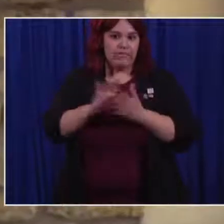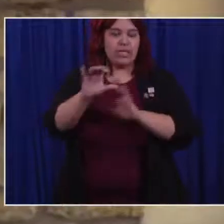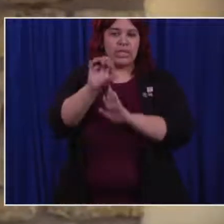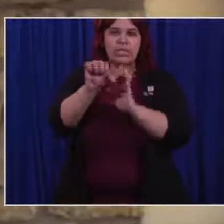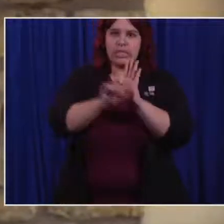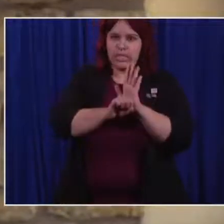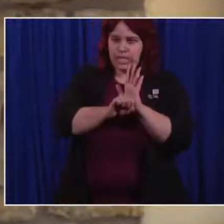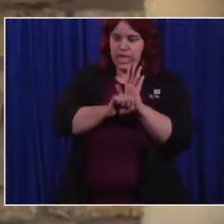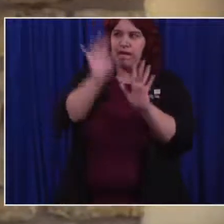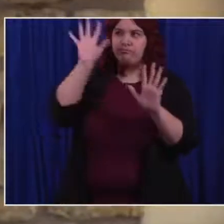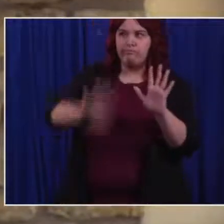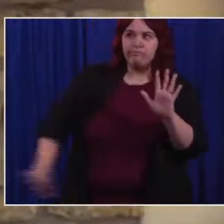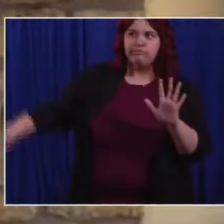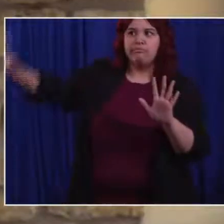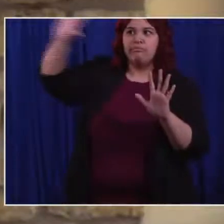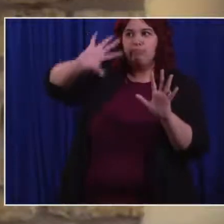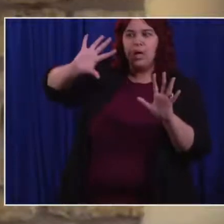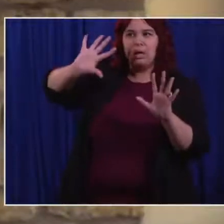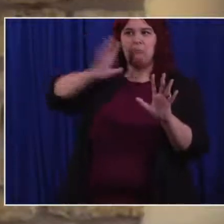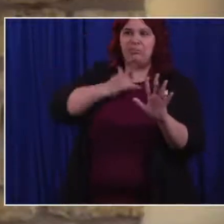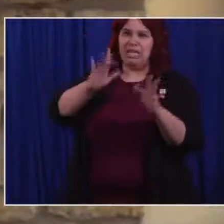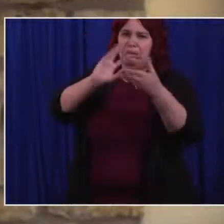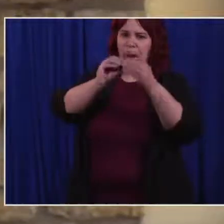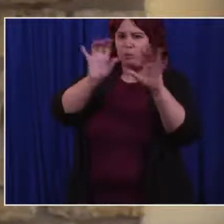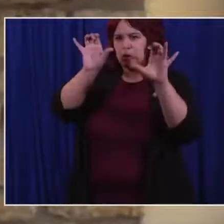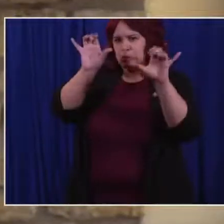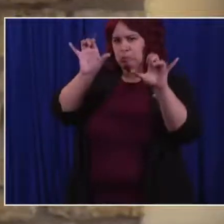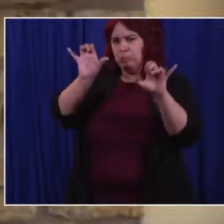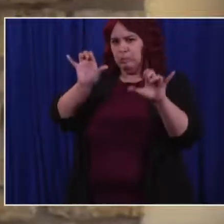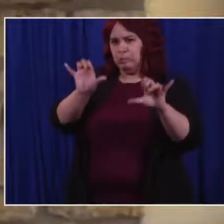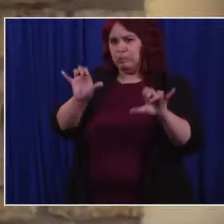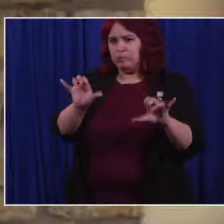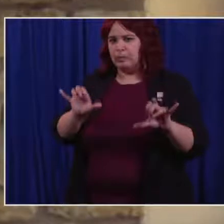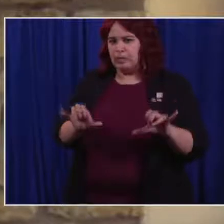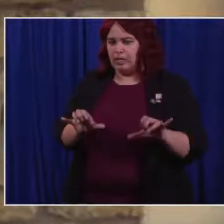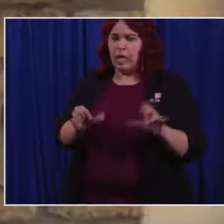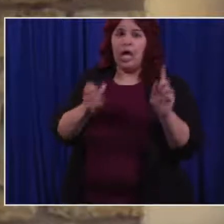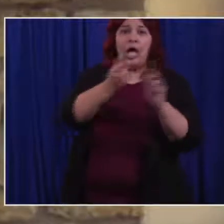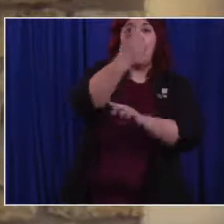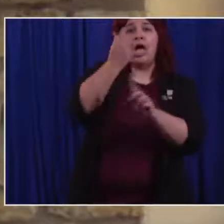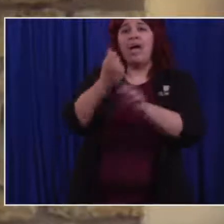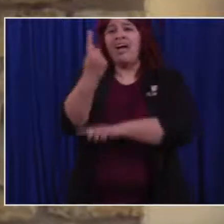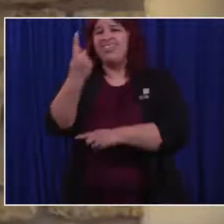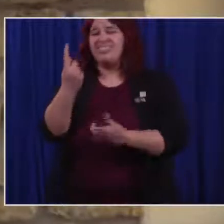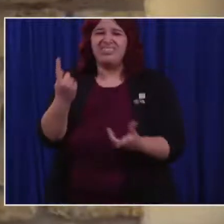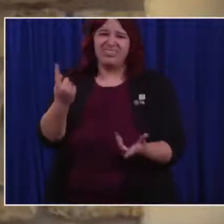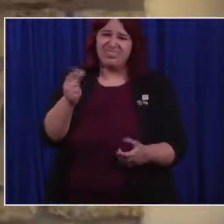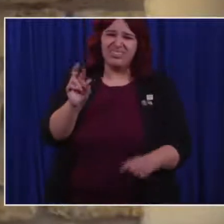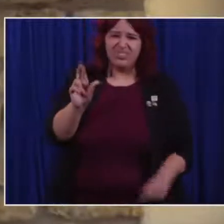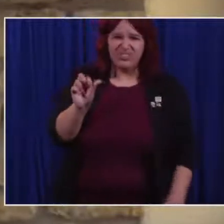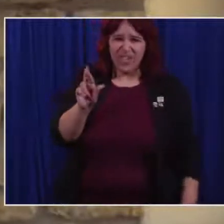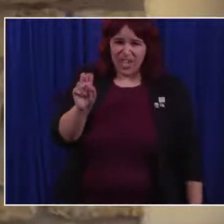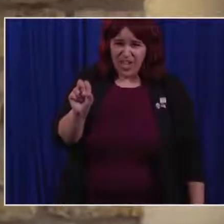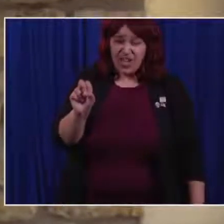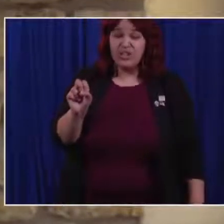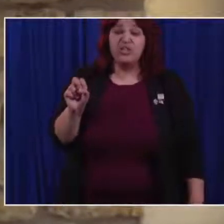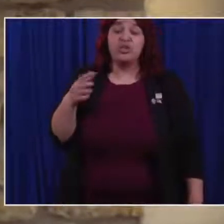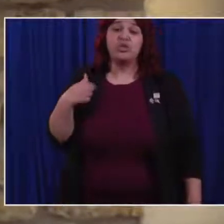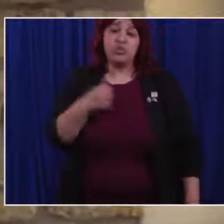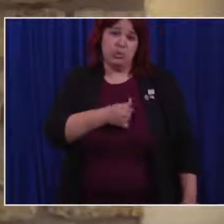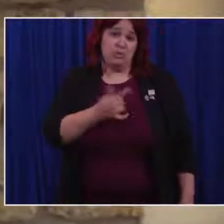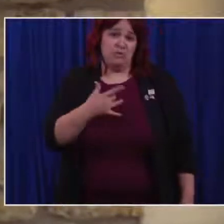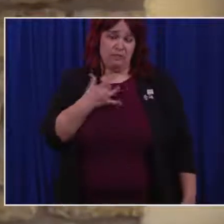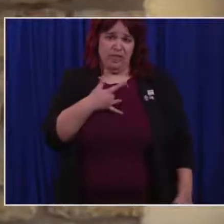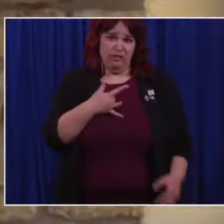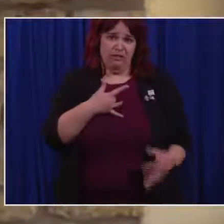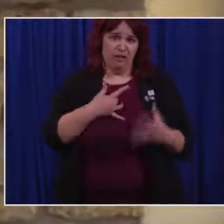that in every part of the state will be okay to be able to take those guidelines off. Dr. Vanderhoff, do you